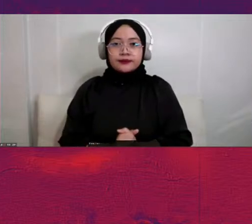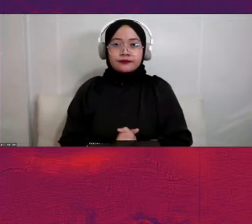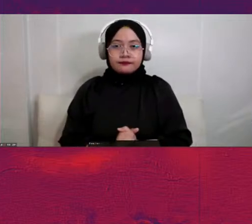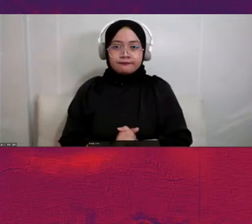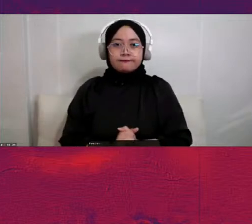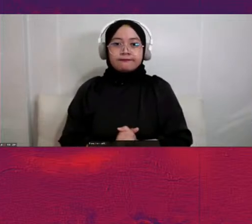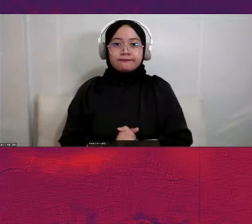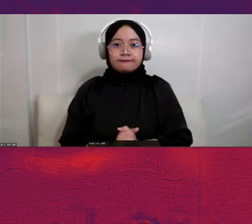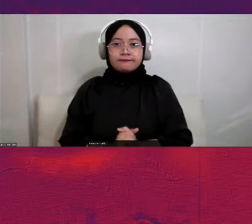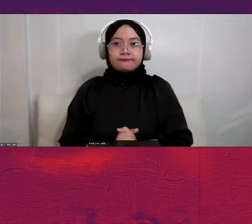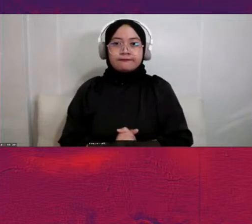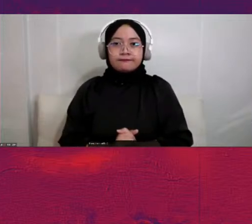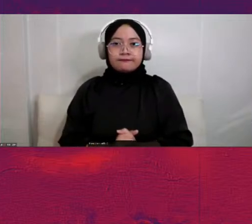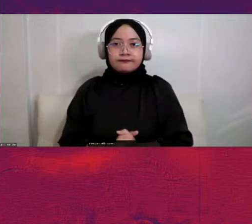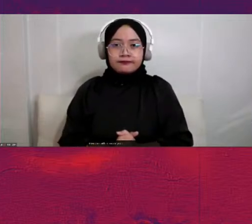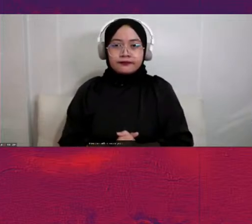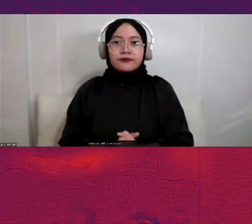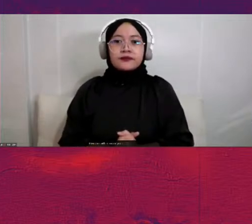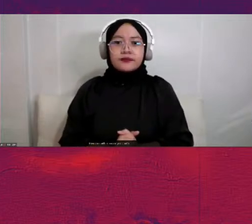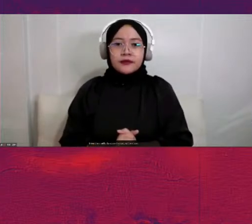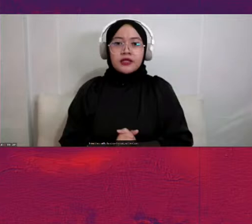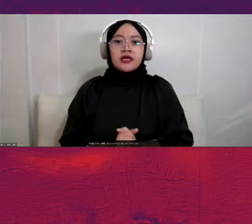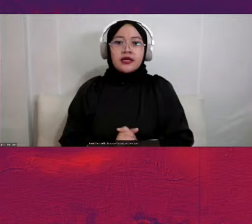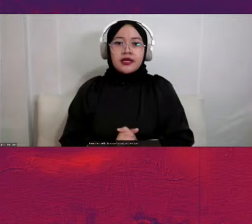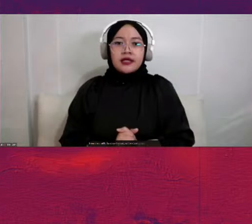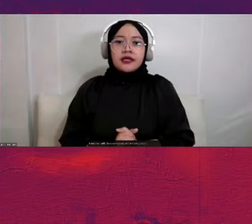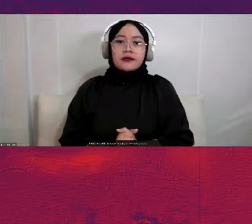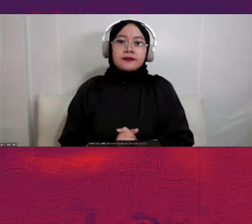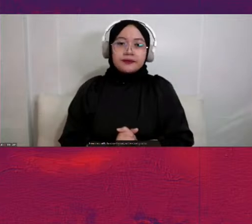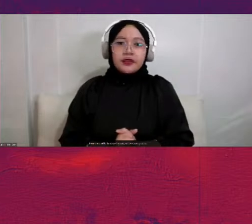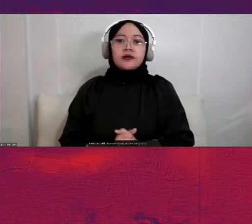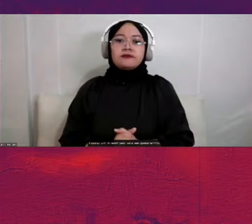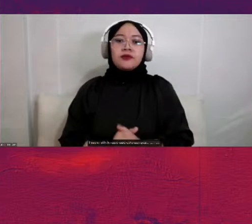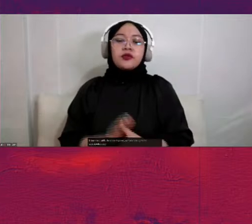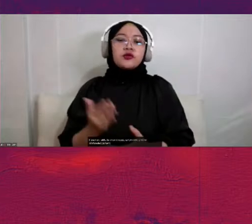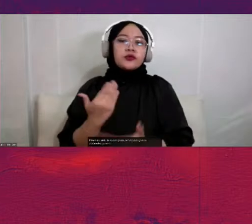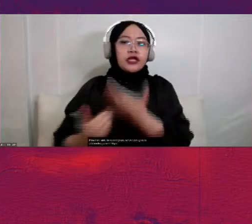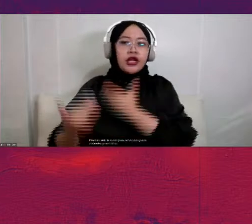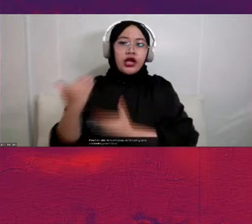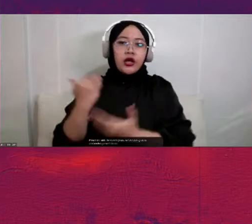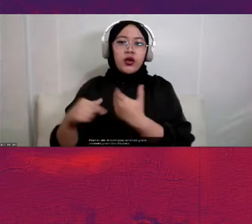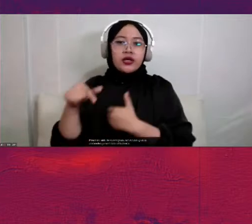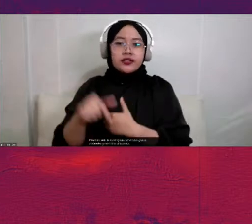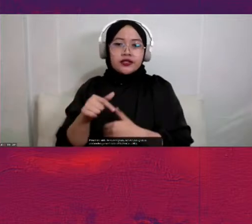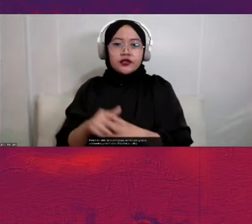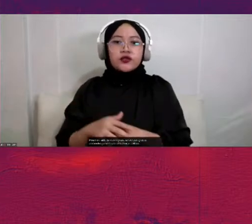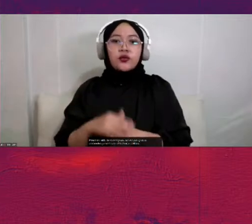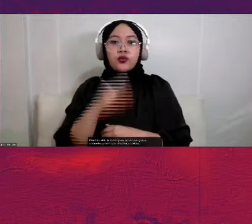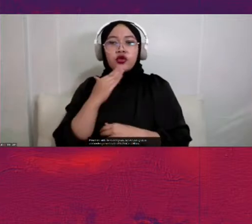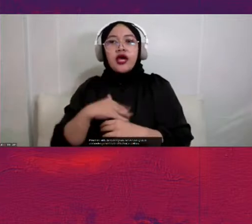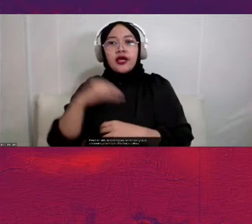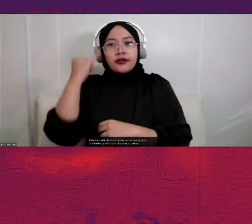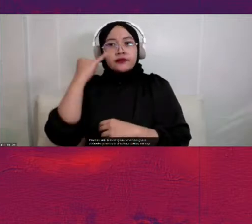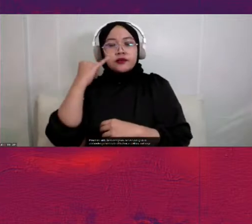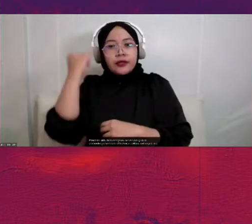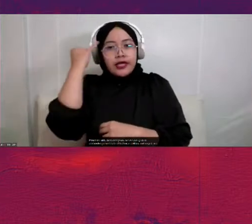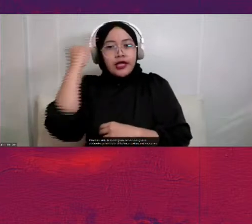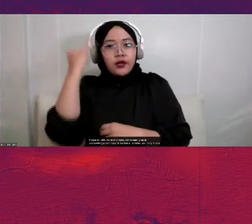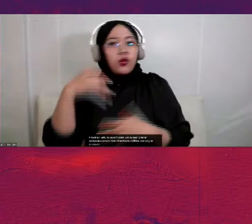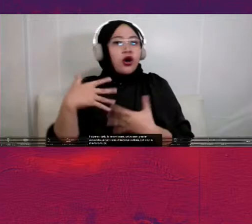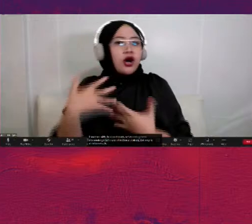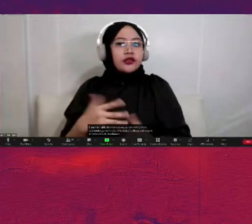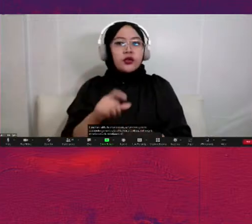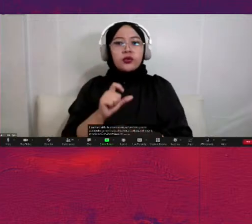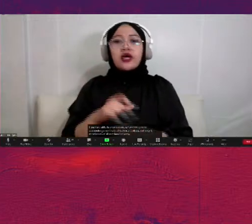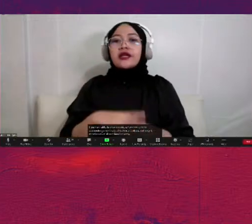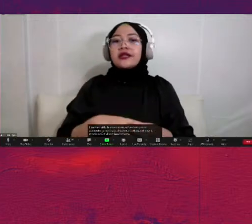However, in the recent years, we've seen greater acknowledgement, greater technical abilities, not only to measure